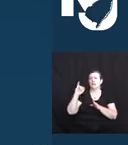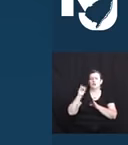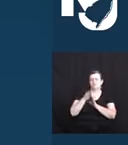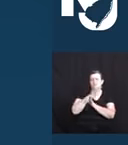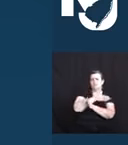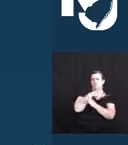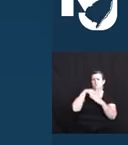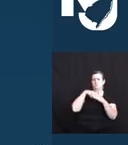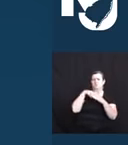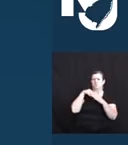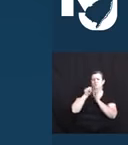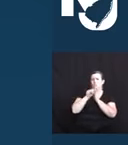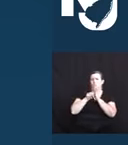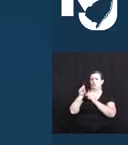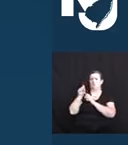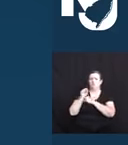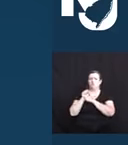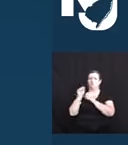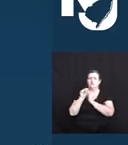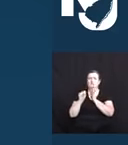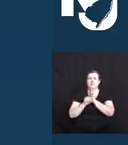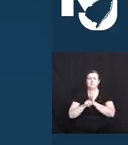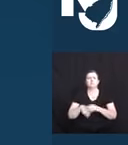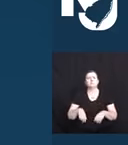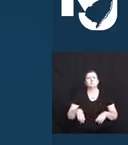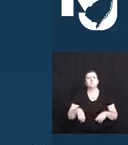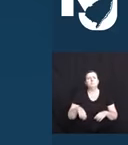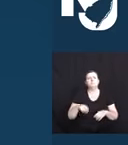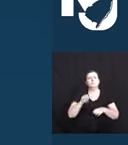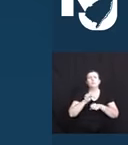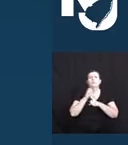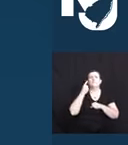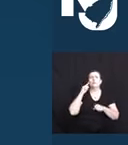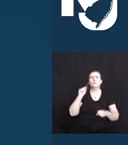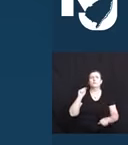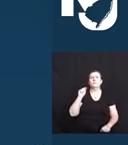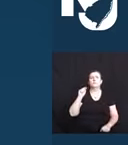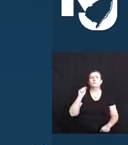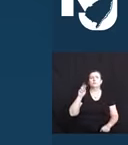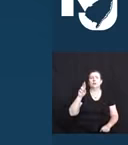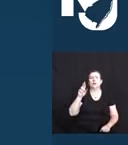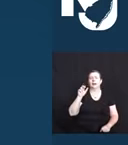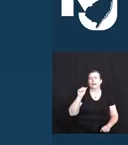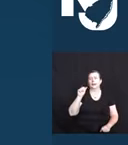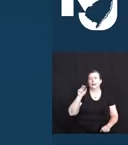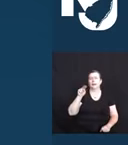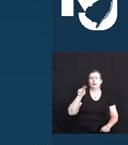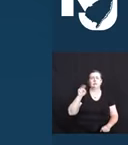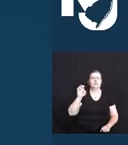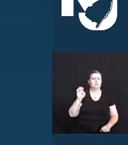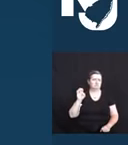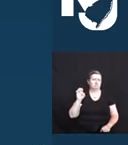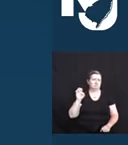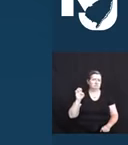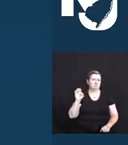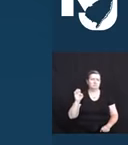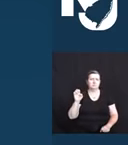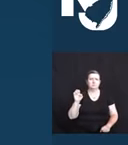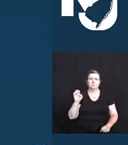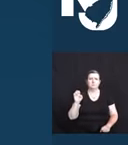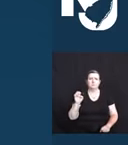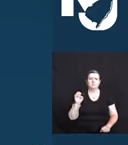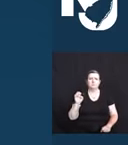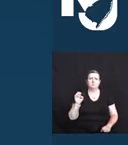for 20 years, and also for Train Corporation. In his free time, this won't come as a surprise given